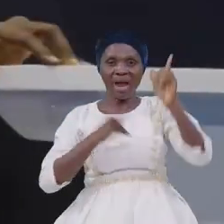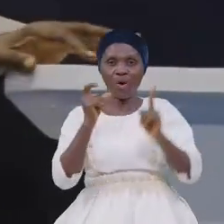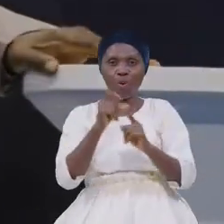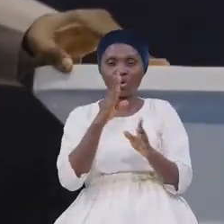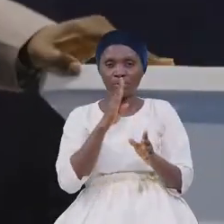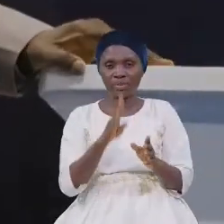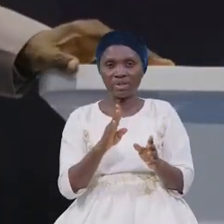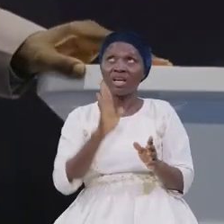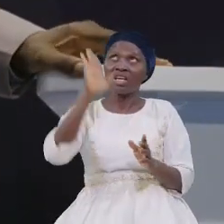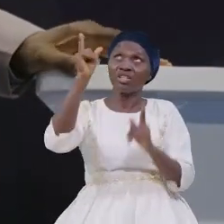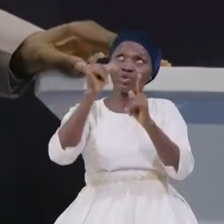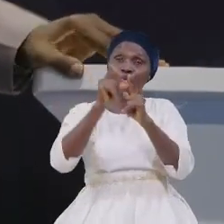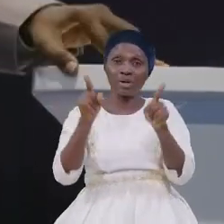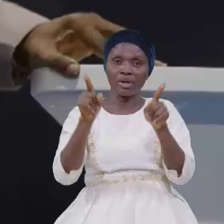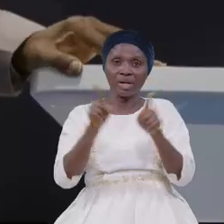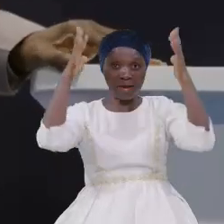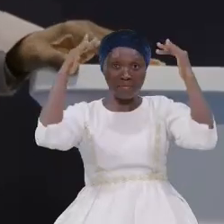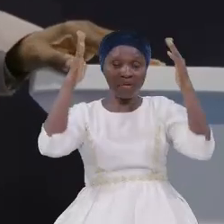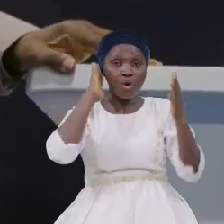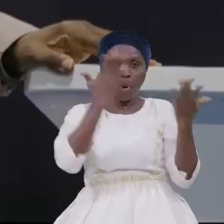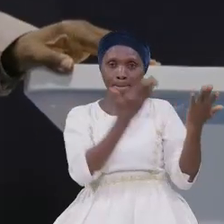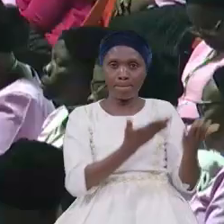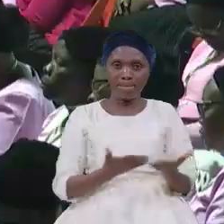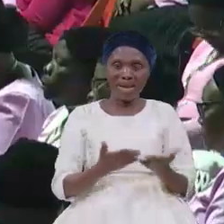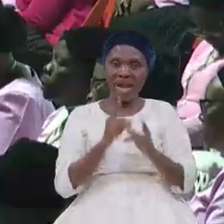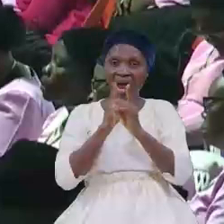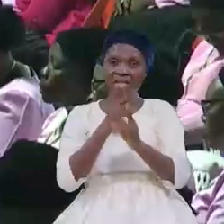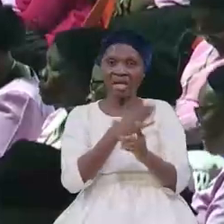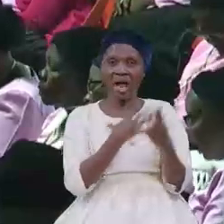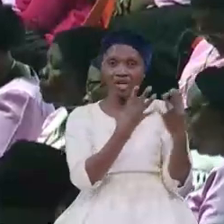the answer and the solution to your problem.